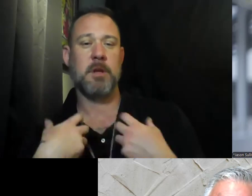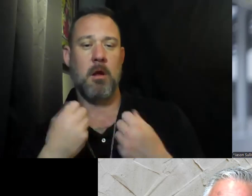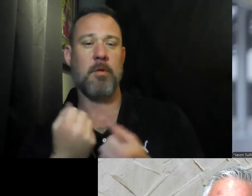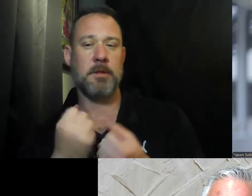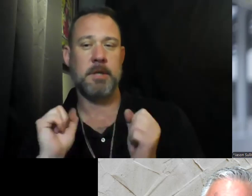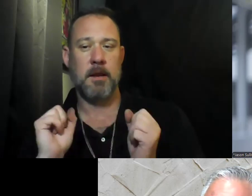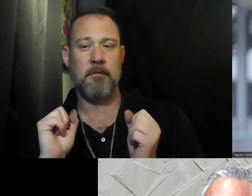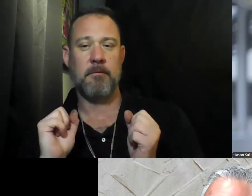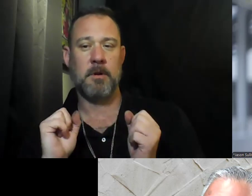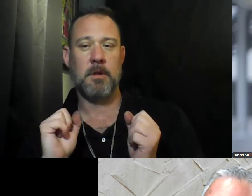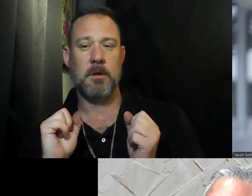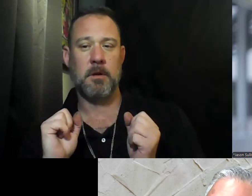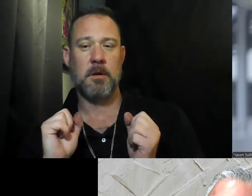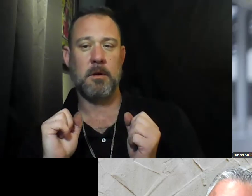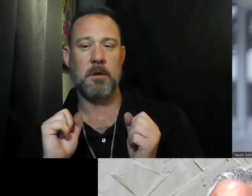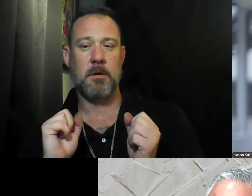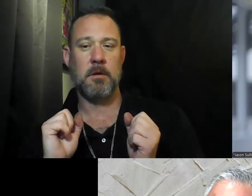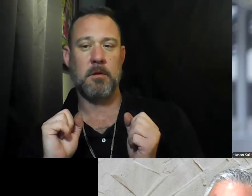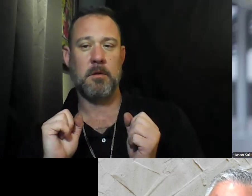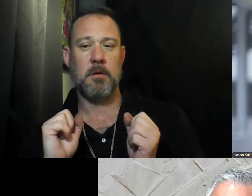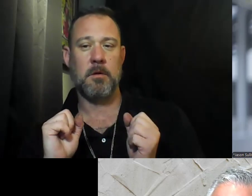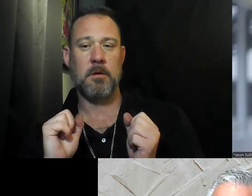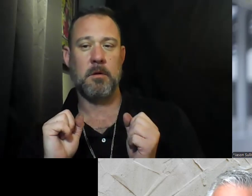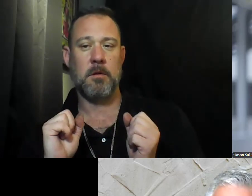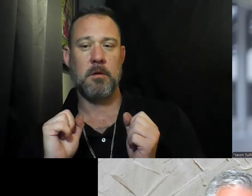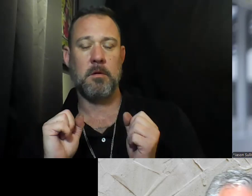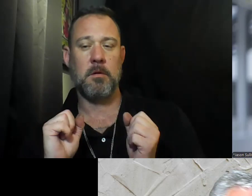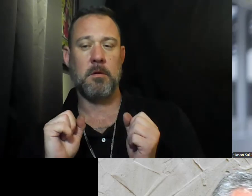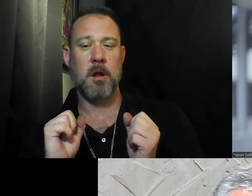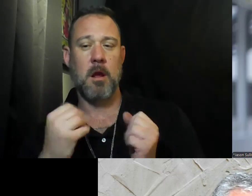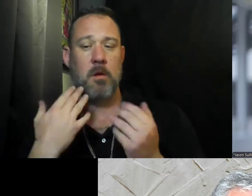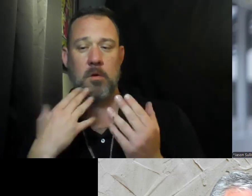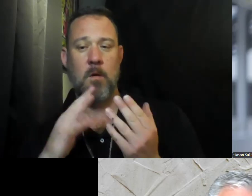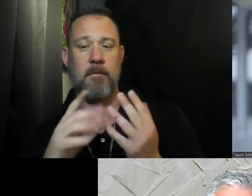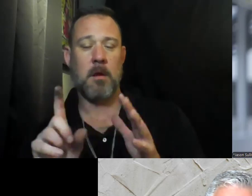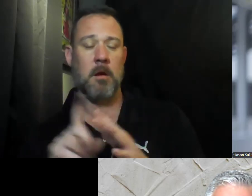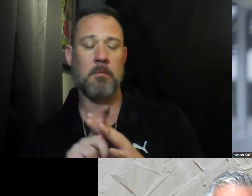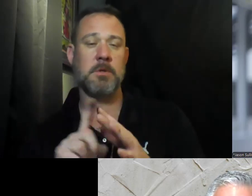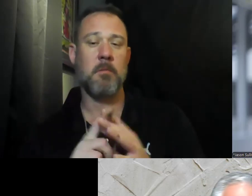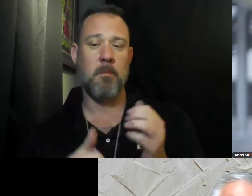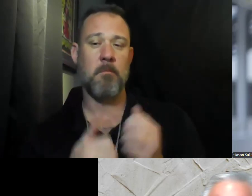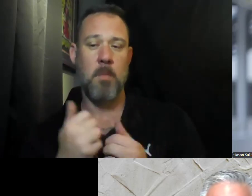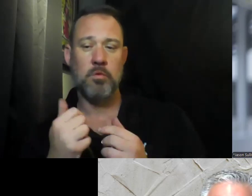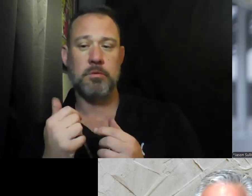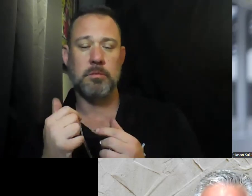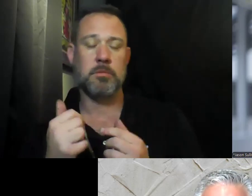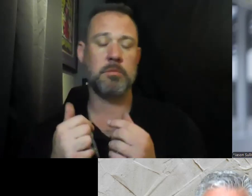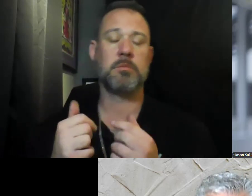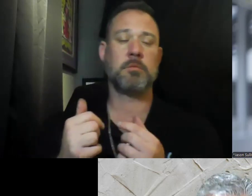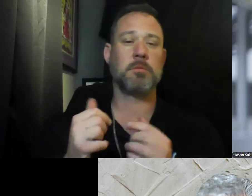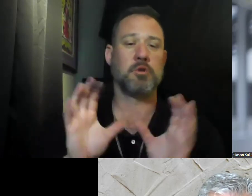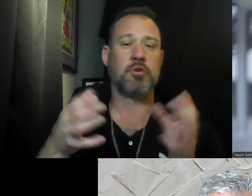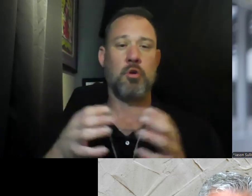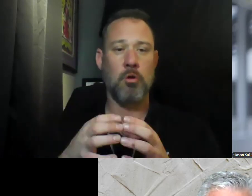safety. So I don't know that that comes up enough, but I feel like in most circles where we all are